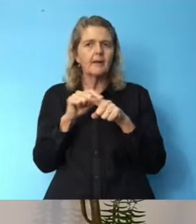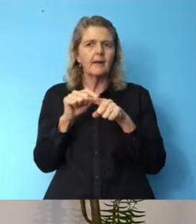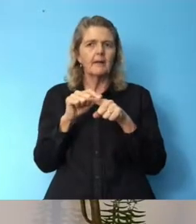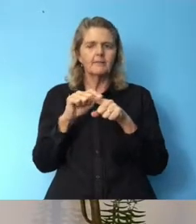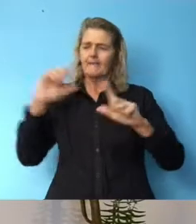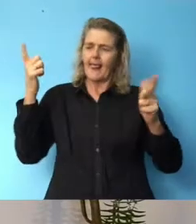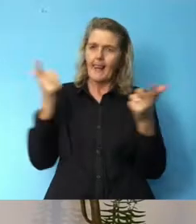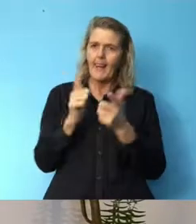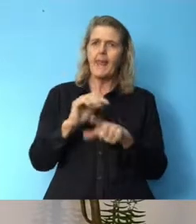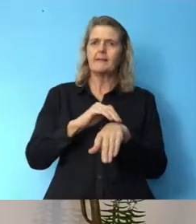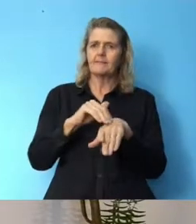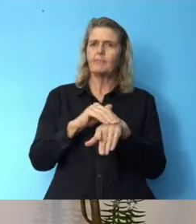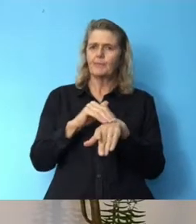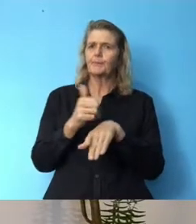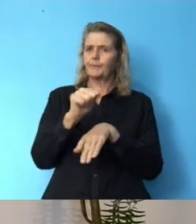use less of that.